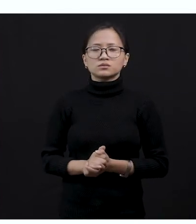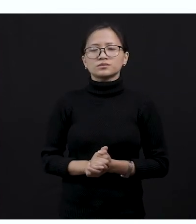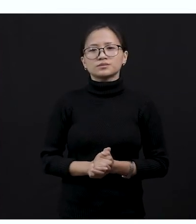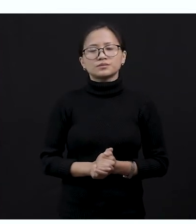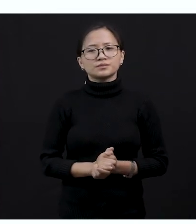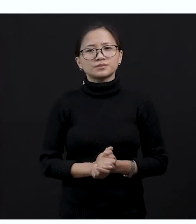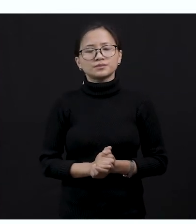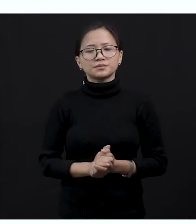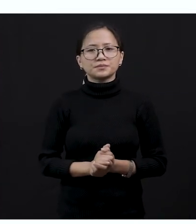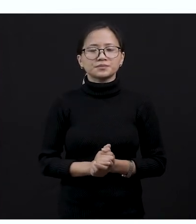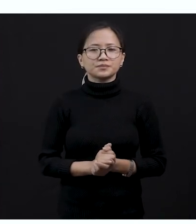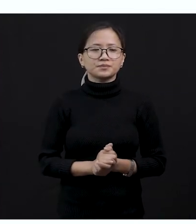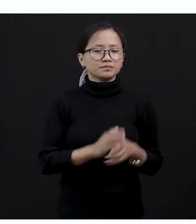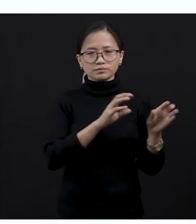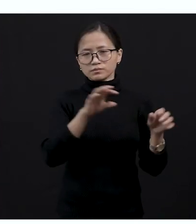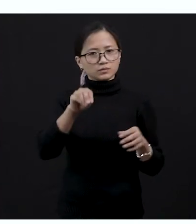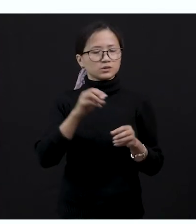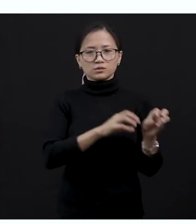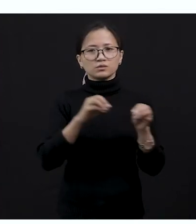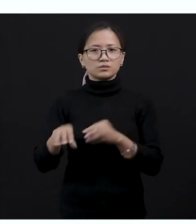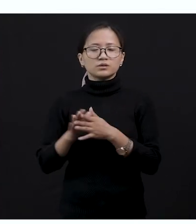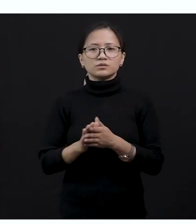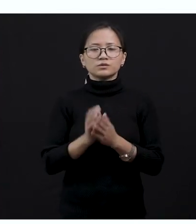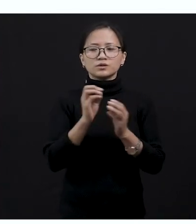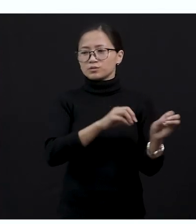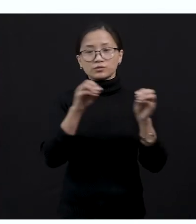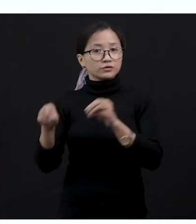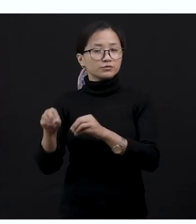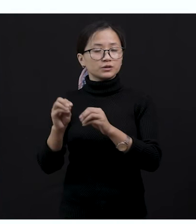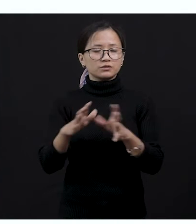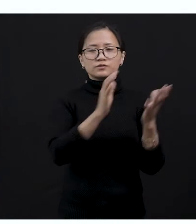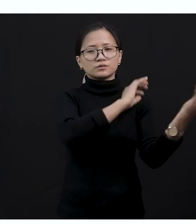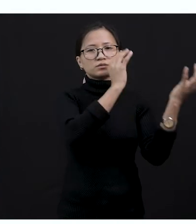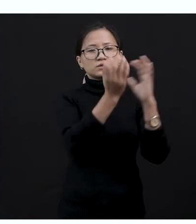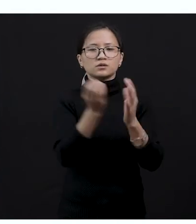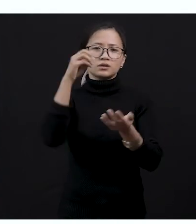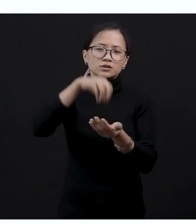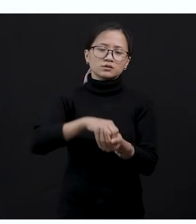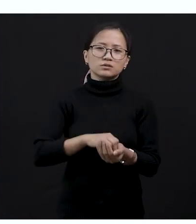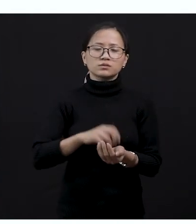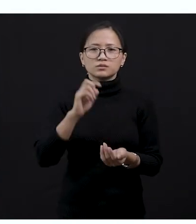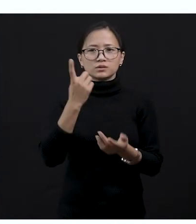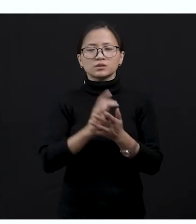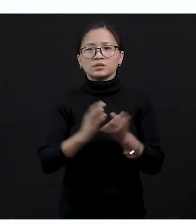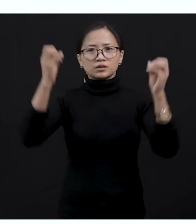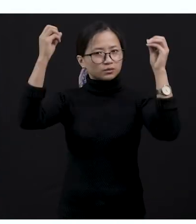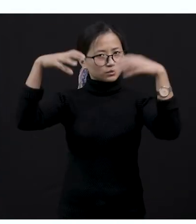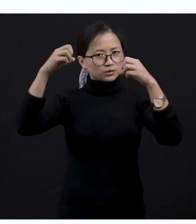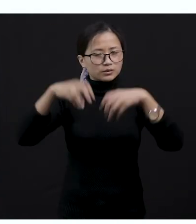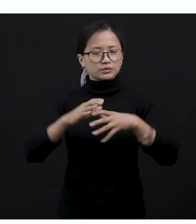caused by the movement of the earth. But here I would also like to include monsoon